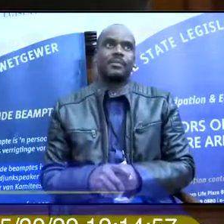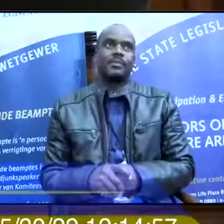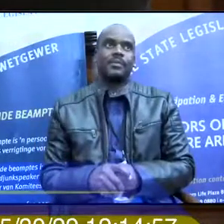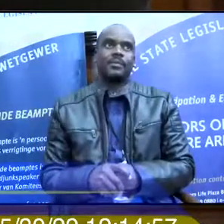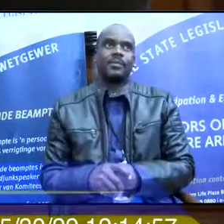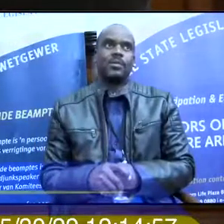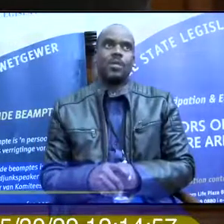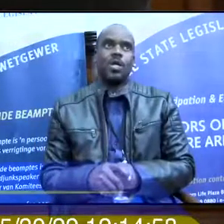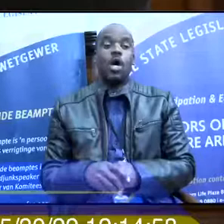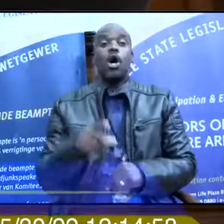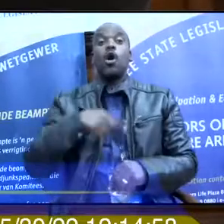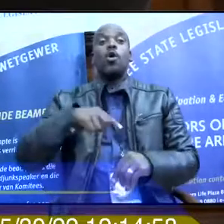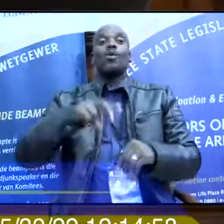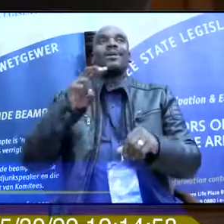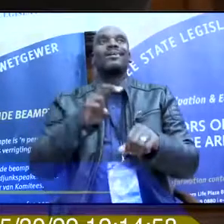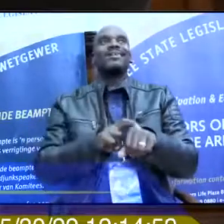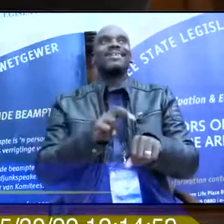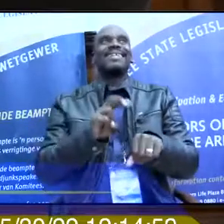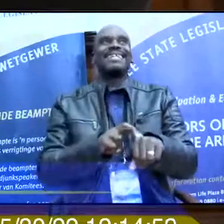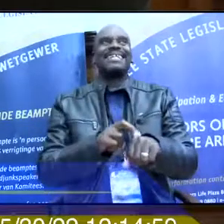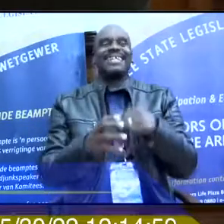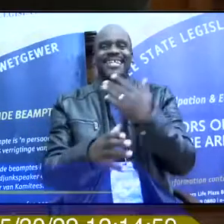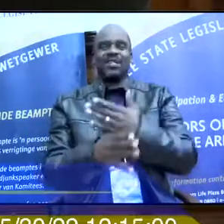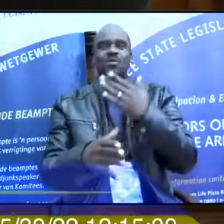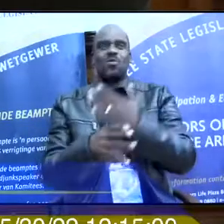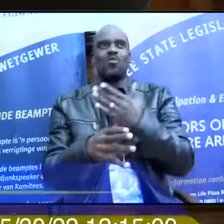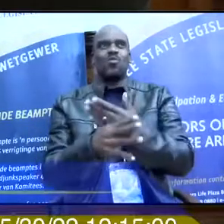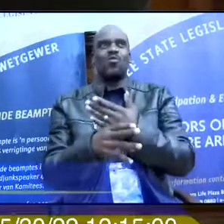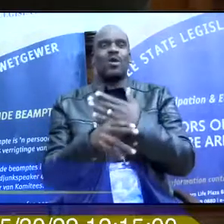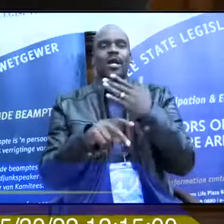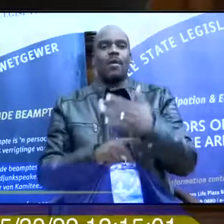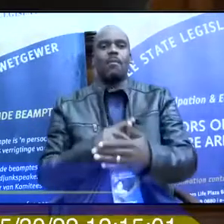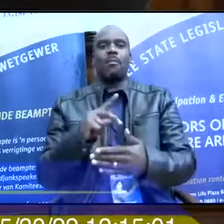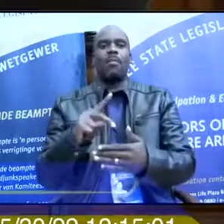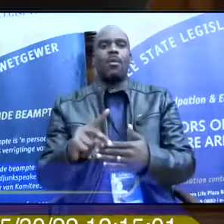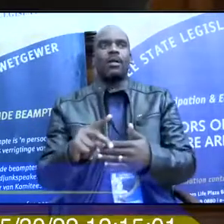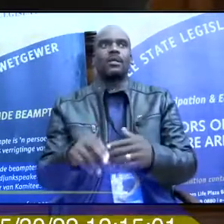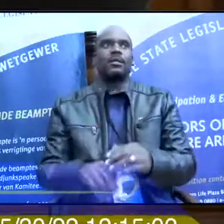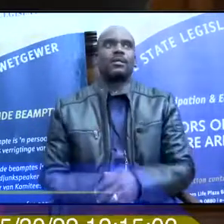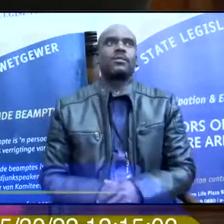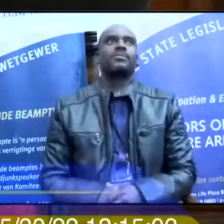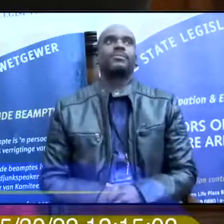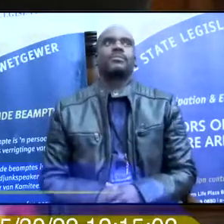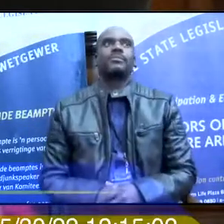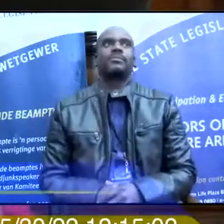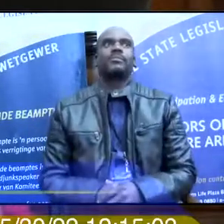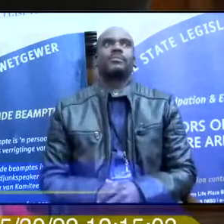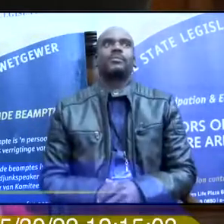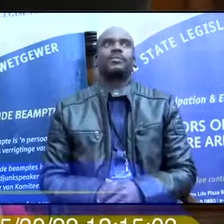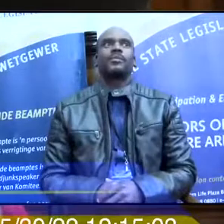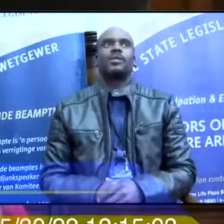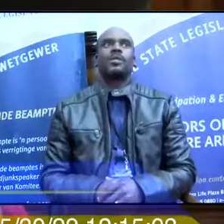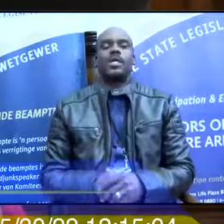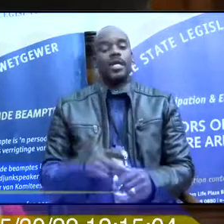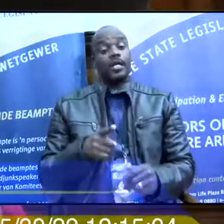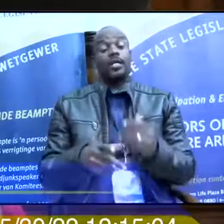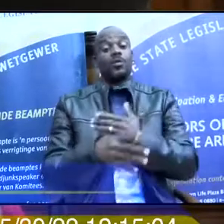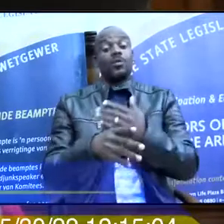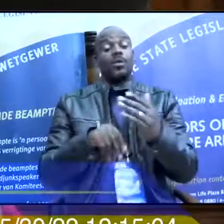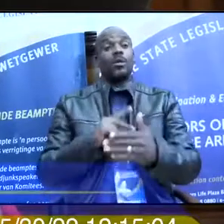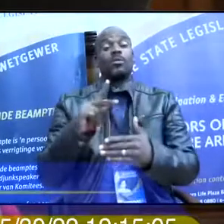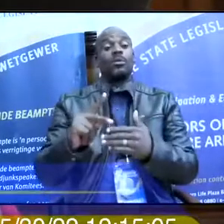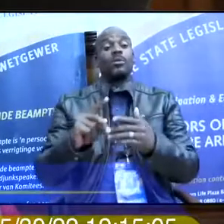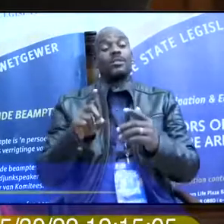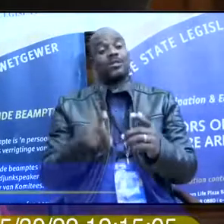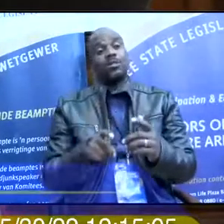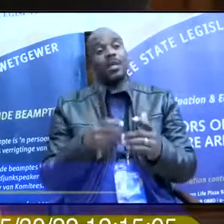we we need a wage policy in our country and in our province that wage policy should then